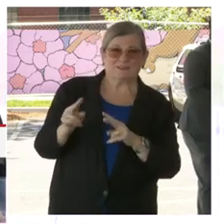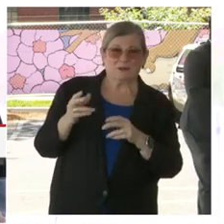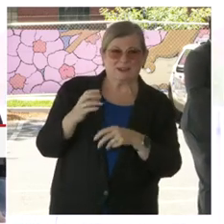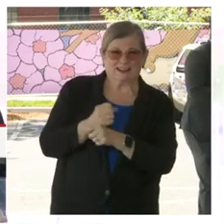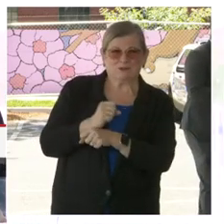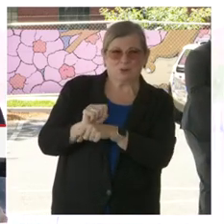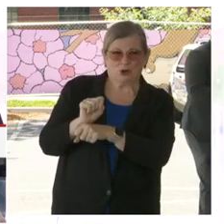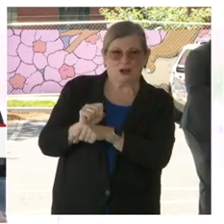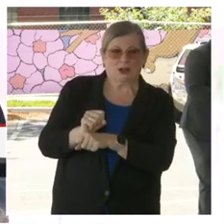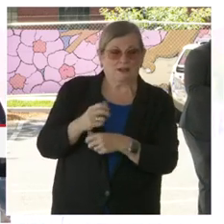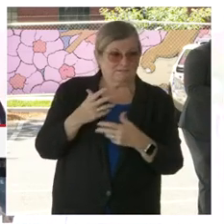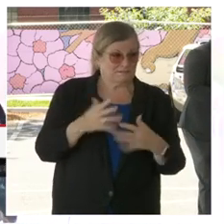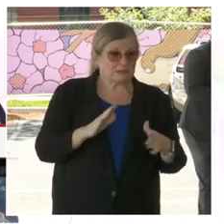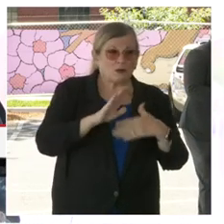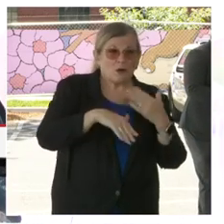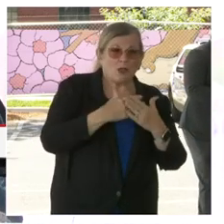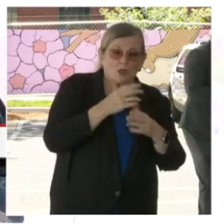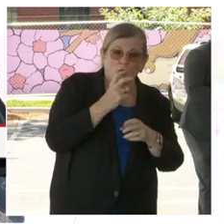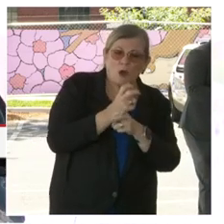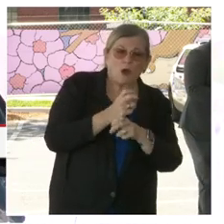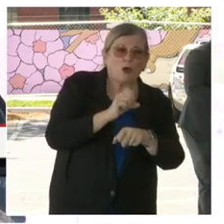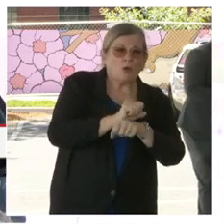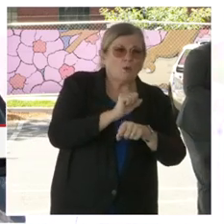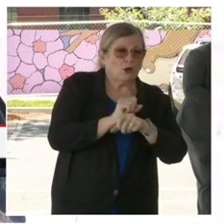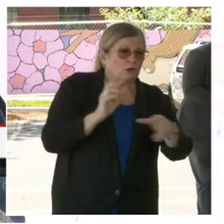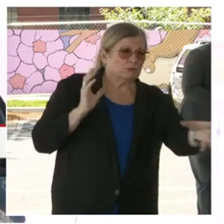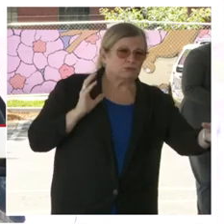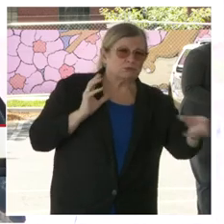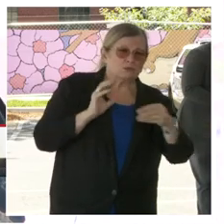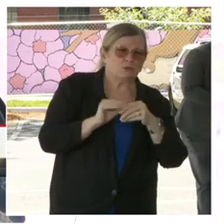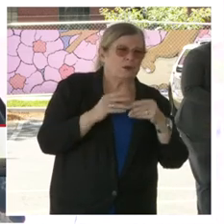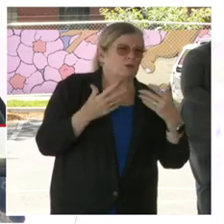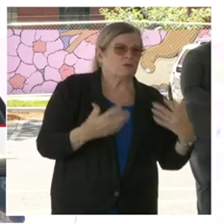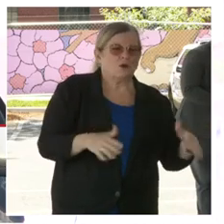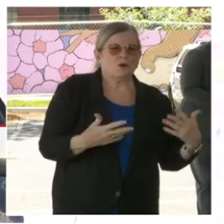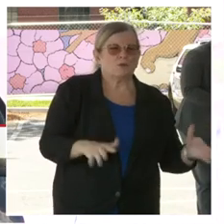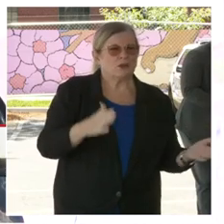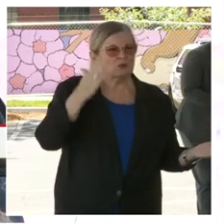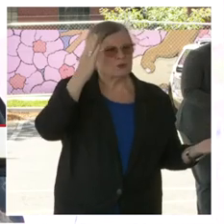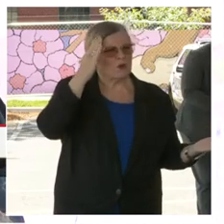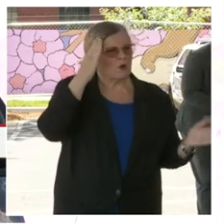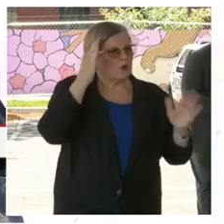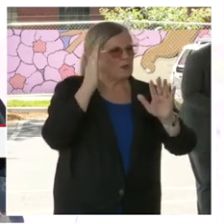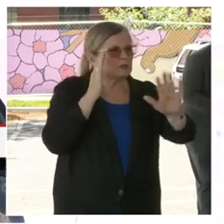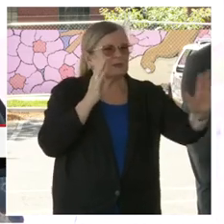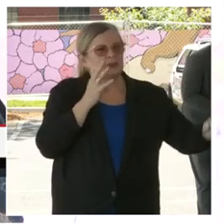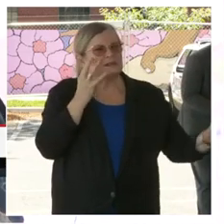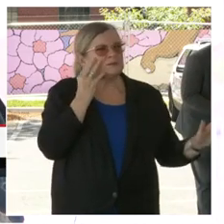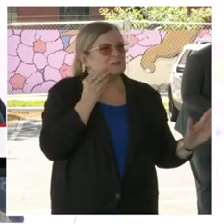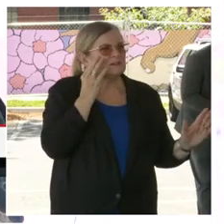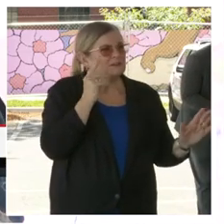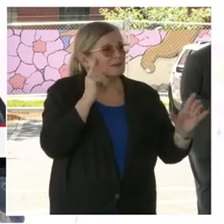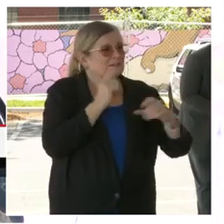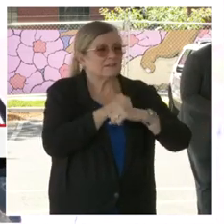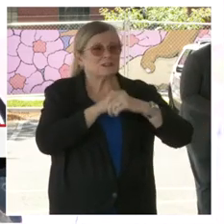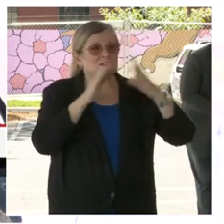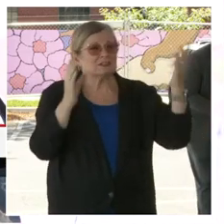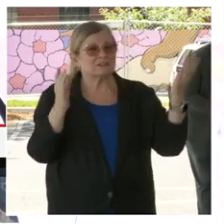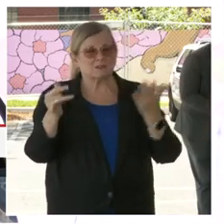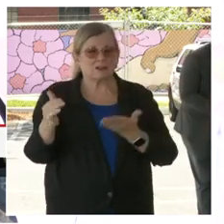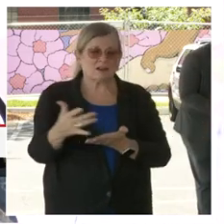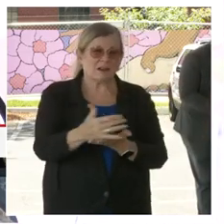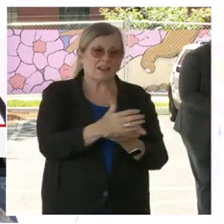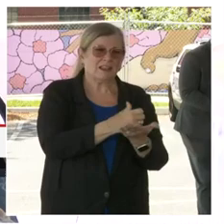project to be built, we have a window into his ideas about the use of sustainable materials, gathering space, transparency, and connectivity in